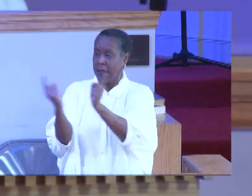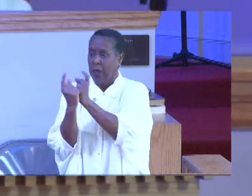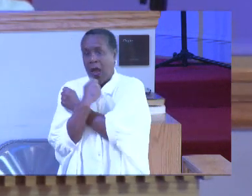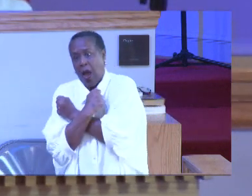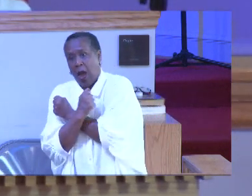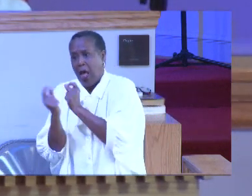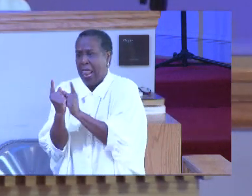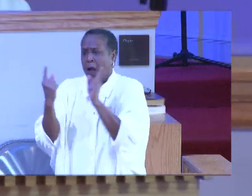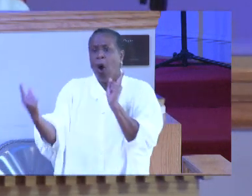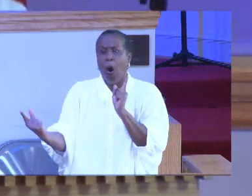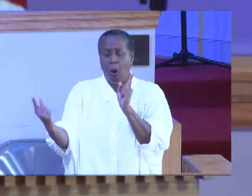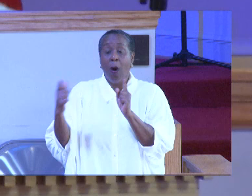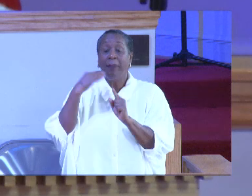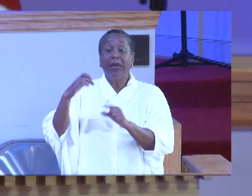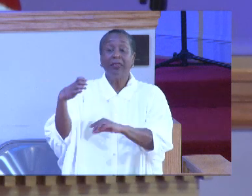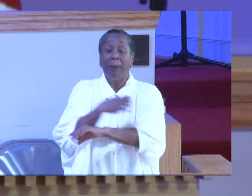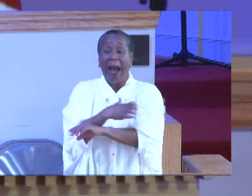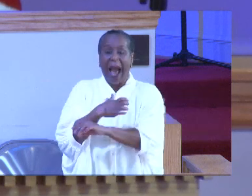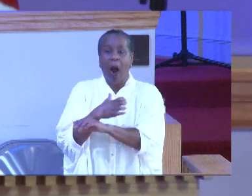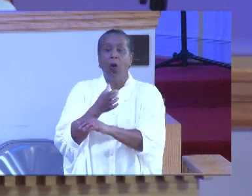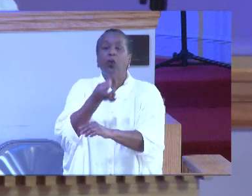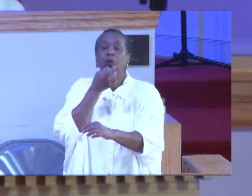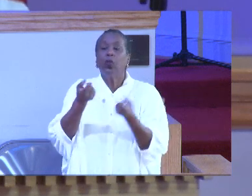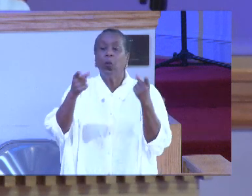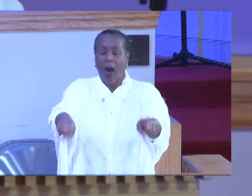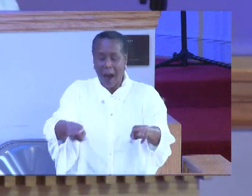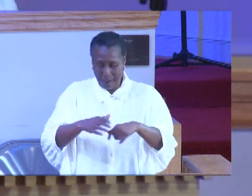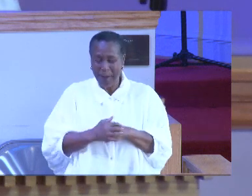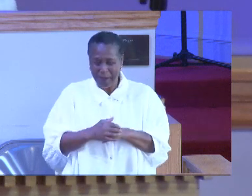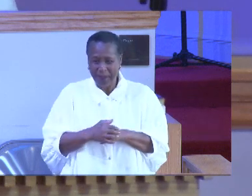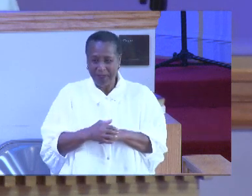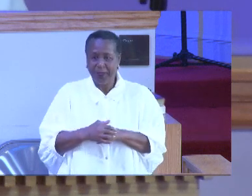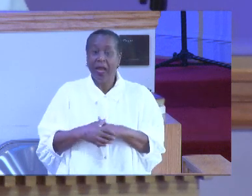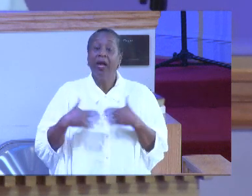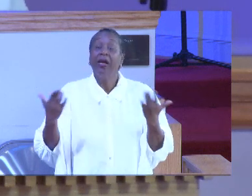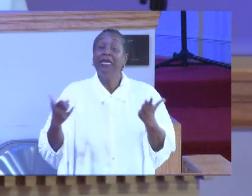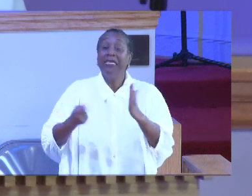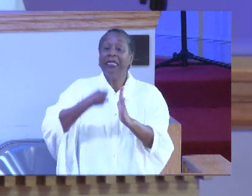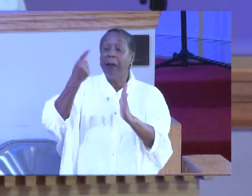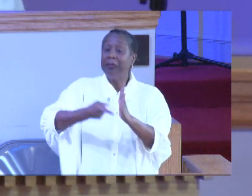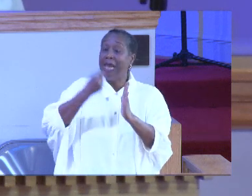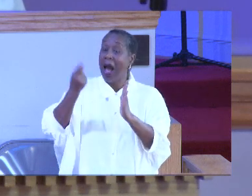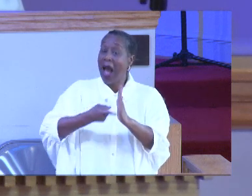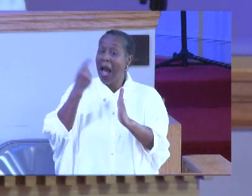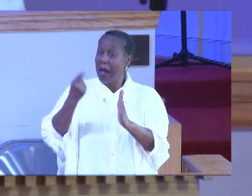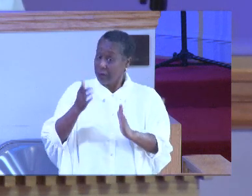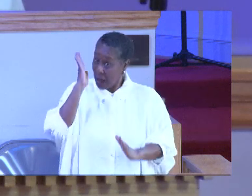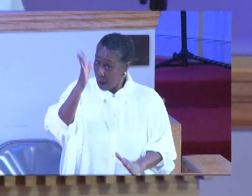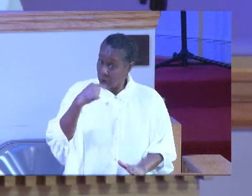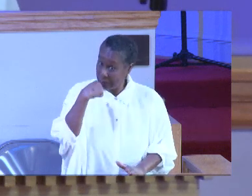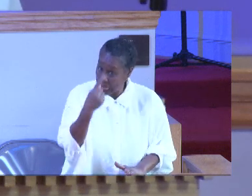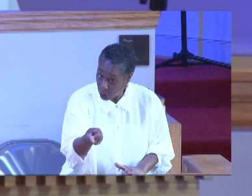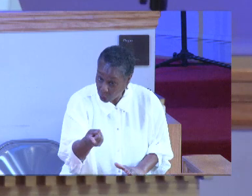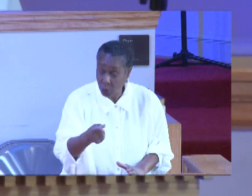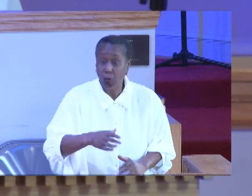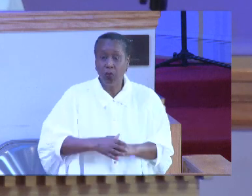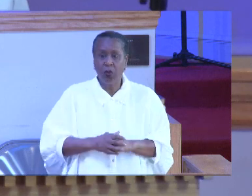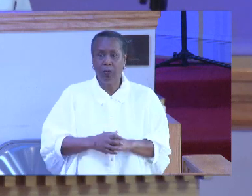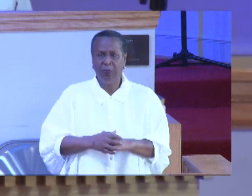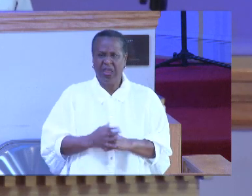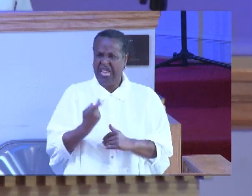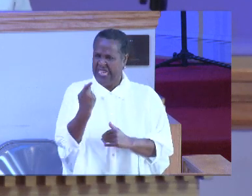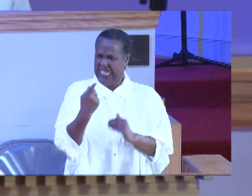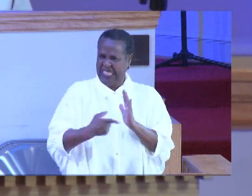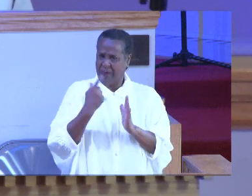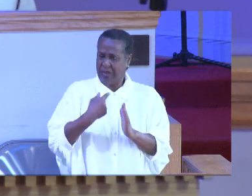the power is on its way. And beloved, sometimes I would submit to you that we, like Mary, can